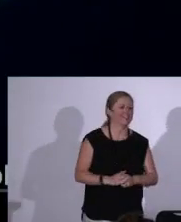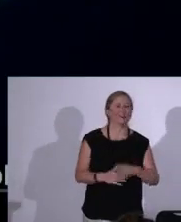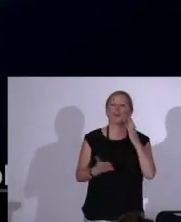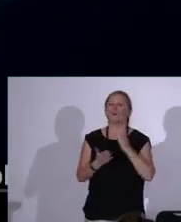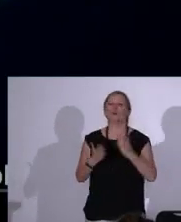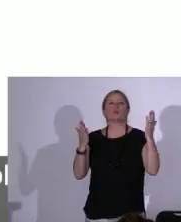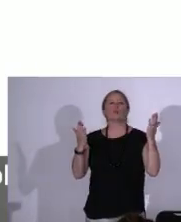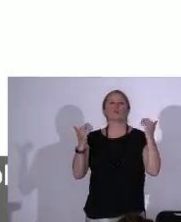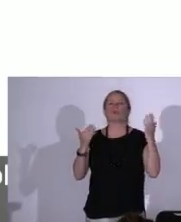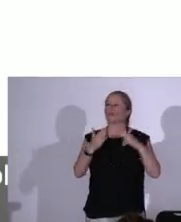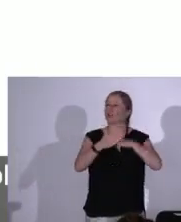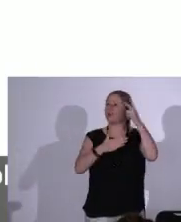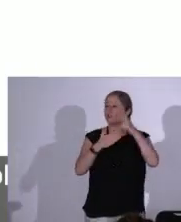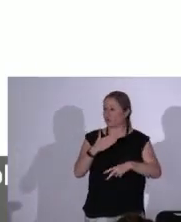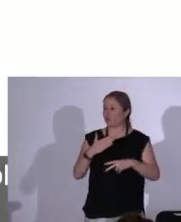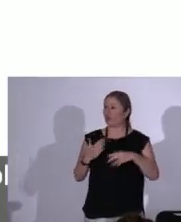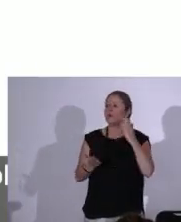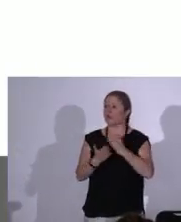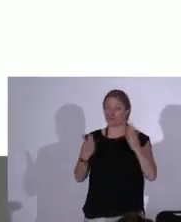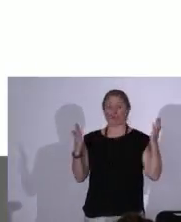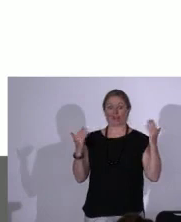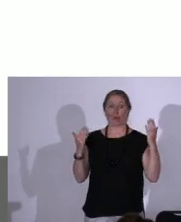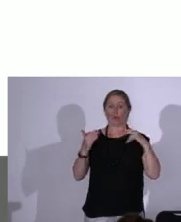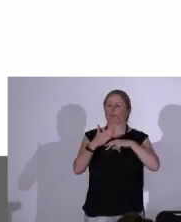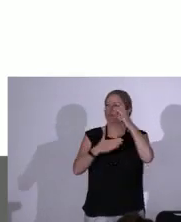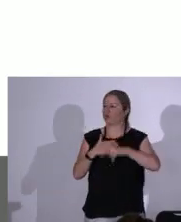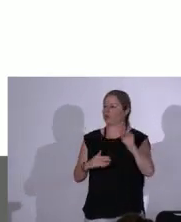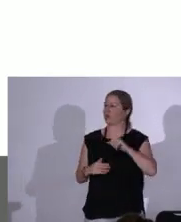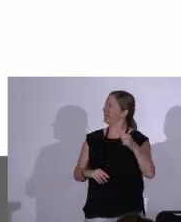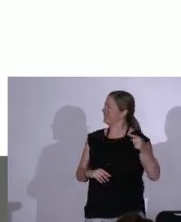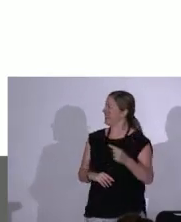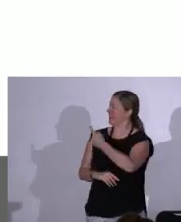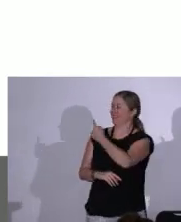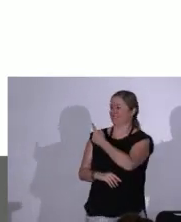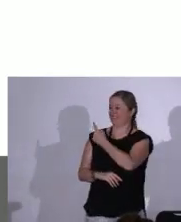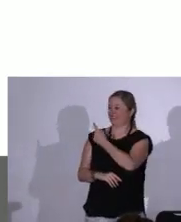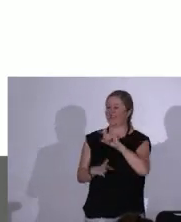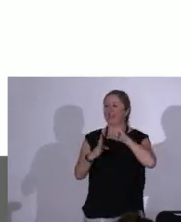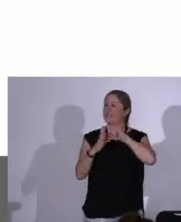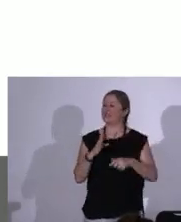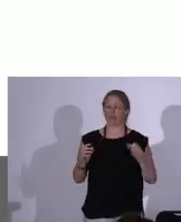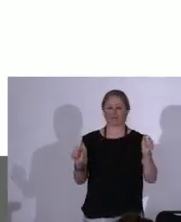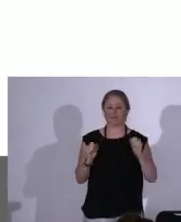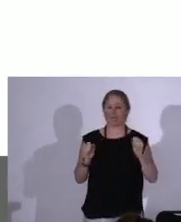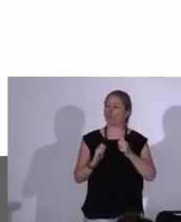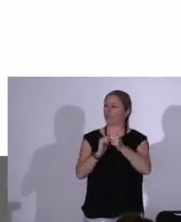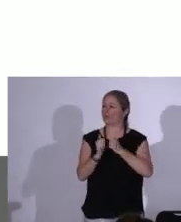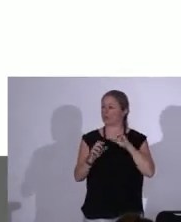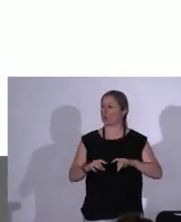programs, and I mean cool, is this from Disability Winter Sports